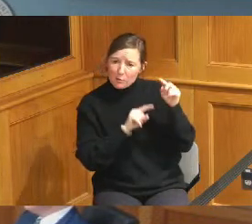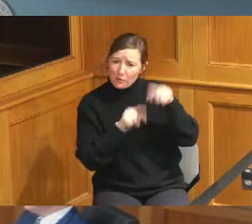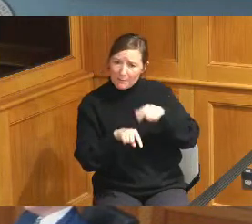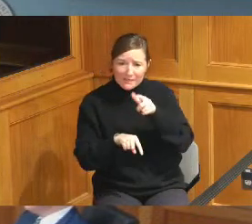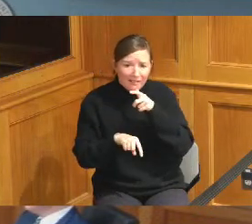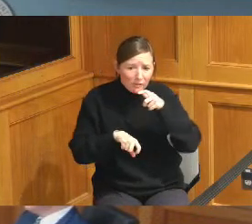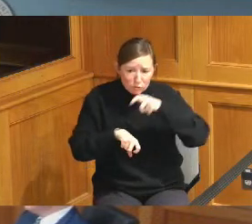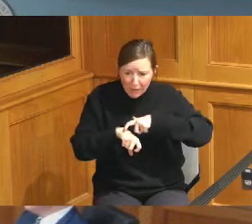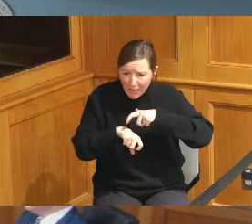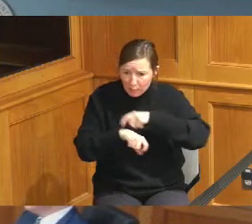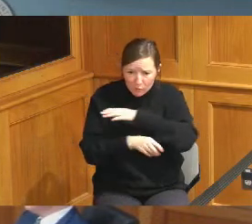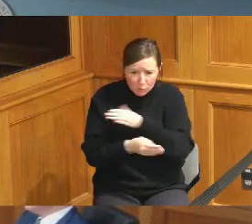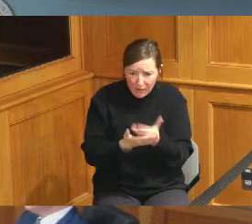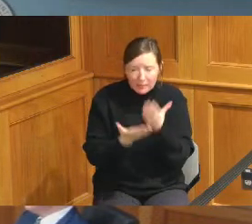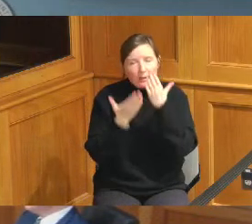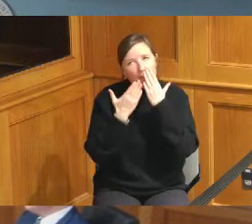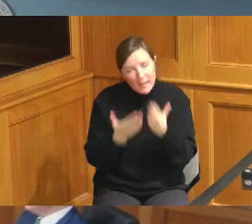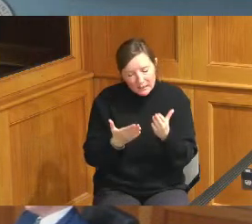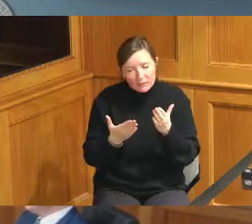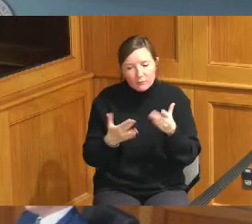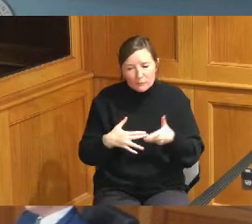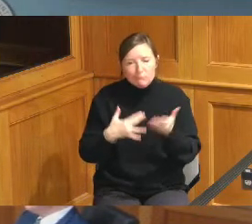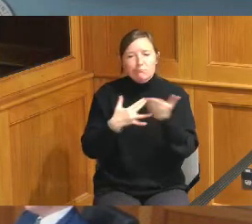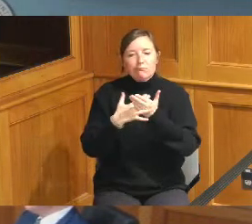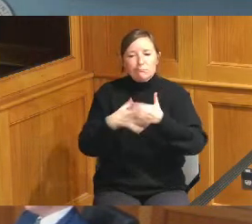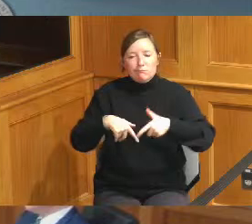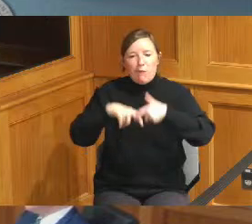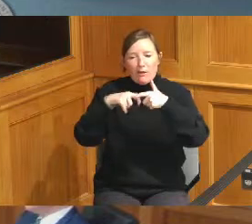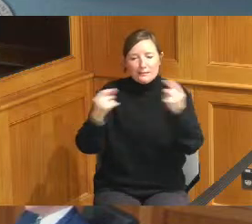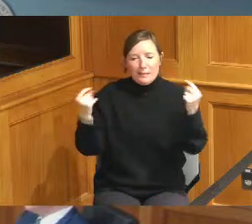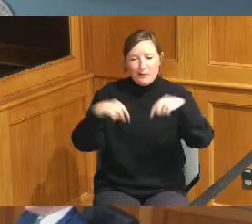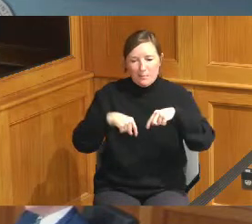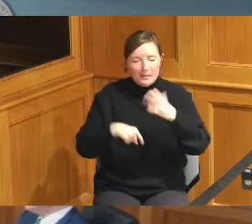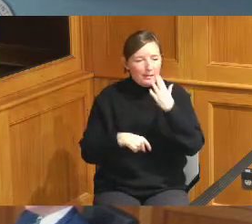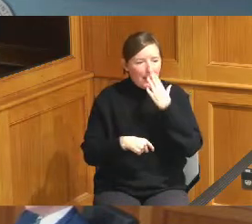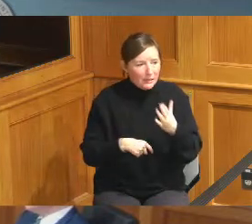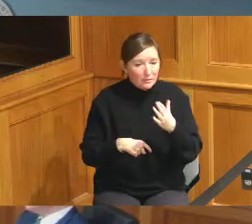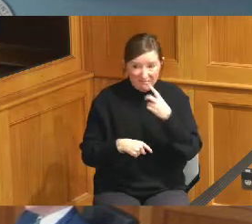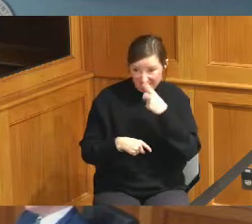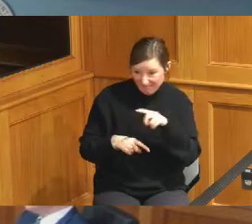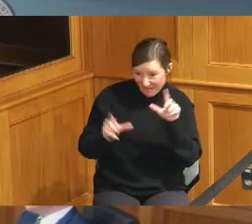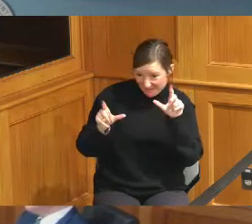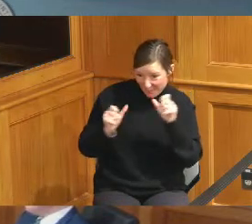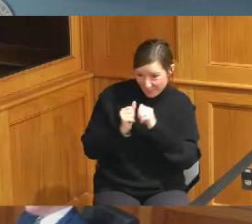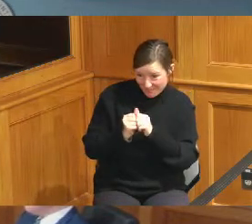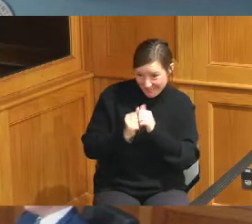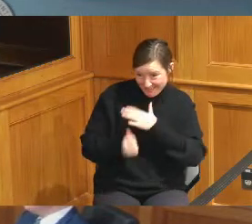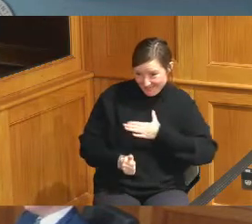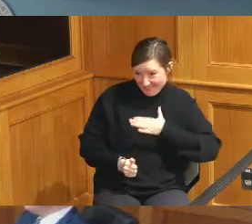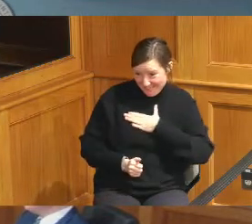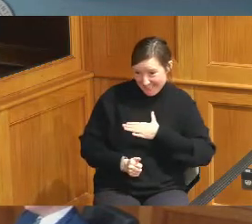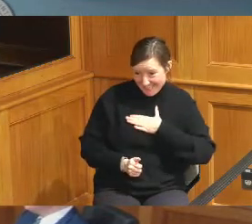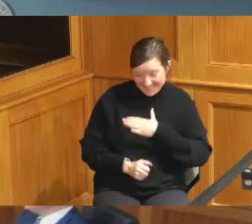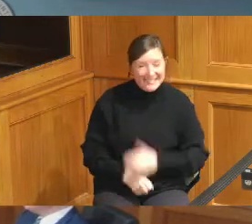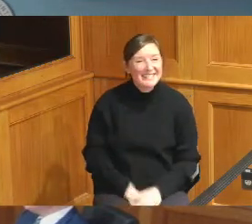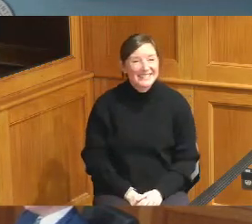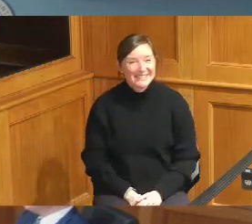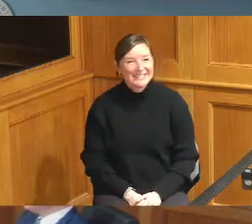it was lunchtime when you got here. So thanks for making the time for us. Thank you. Come up and take a photo with us.